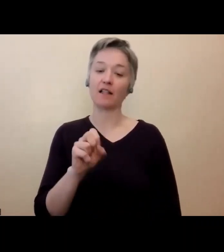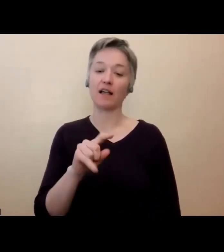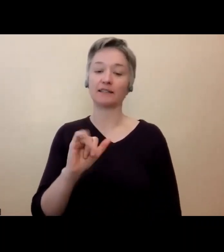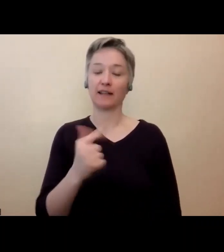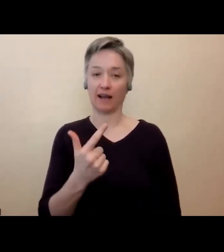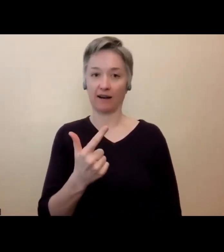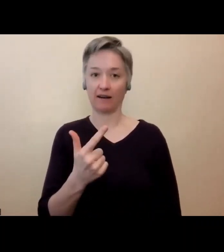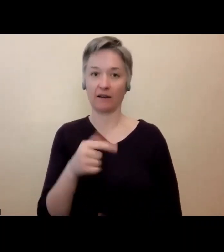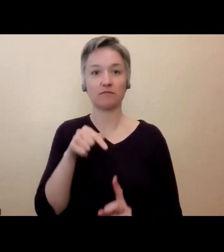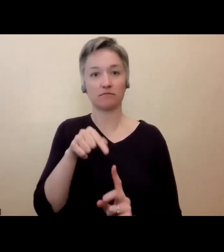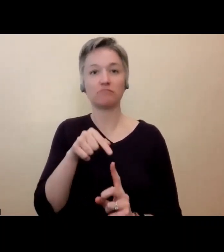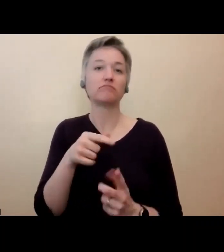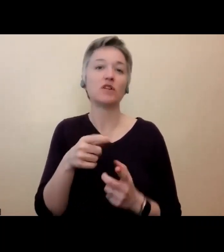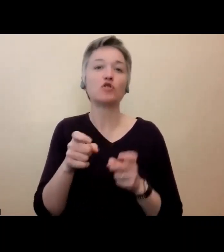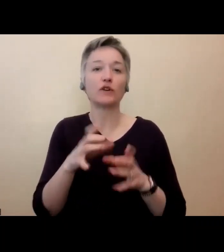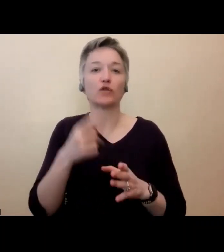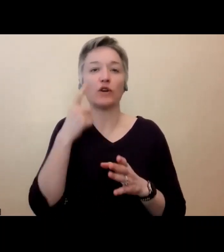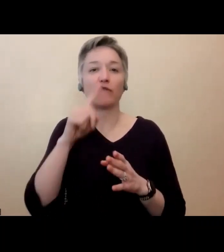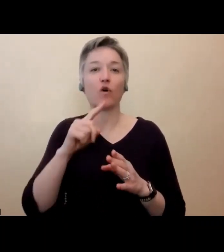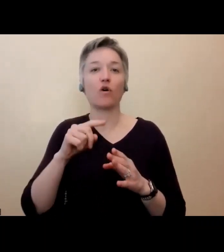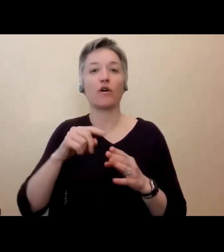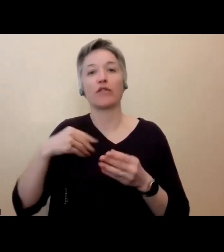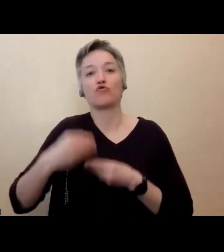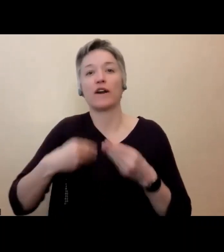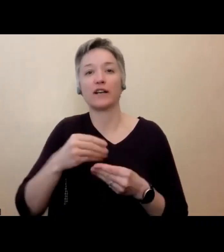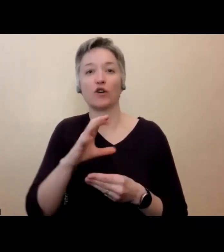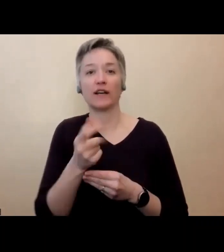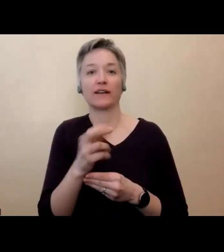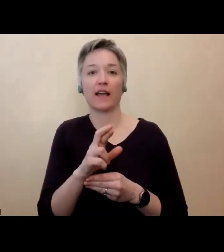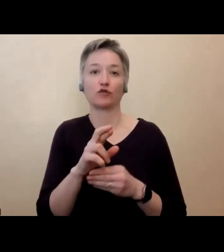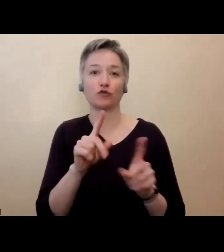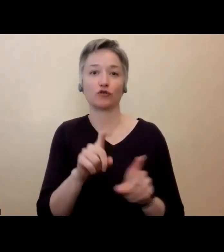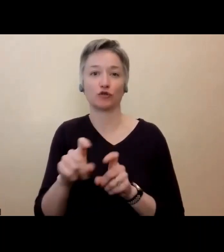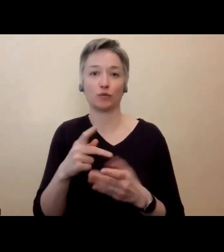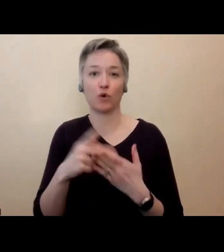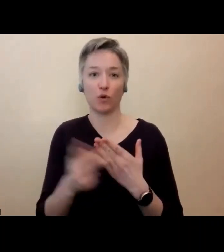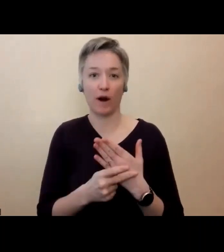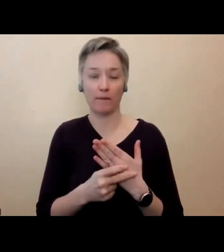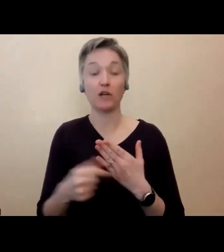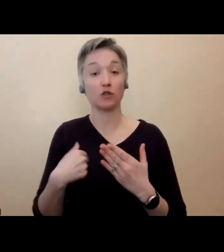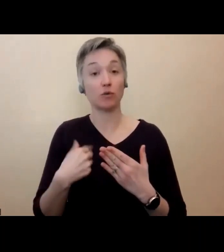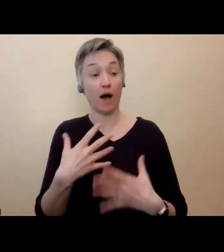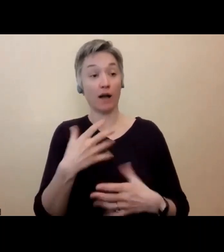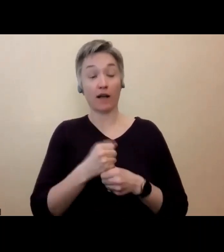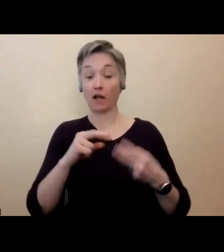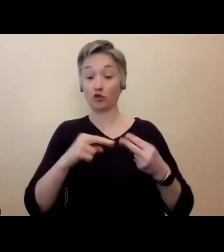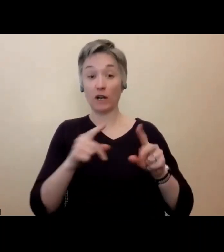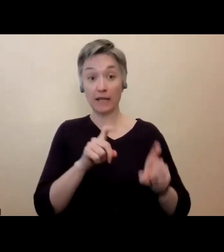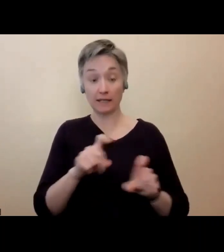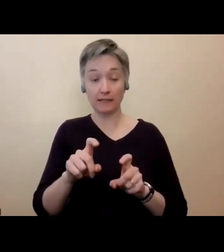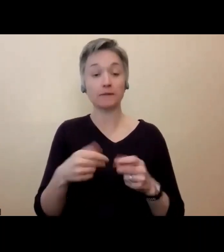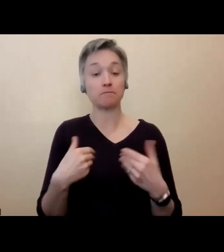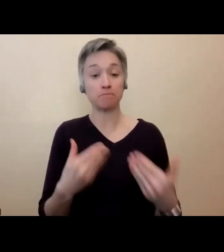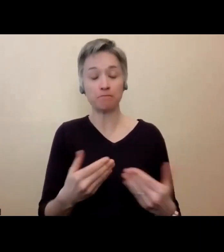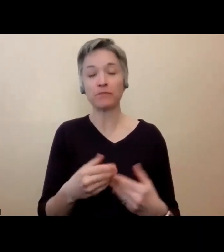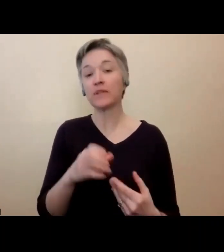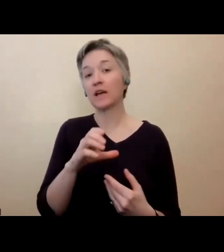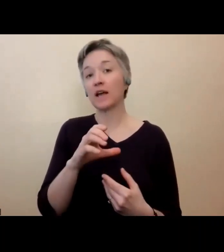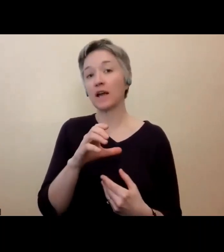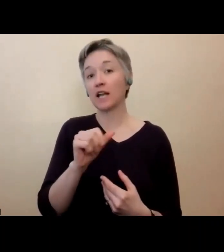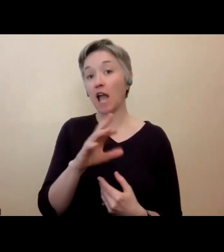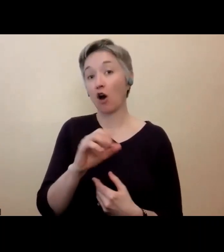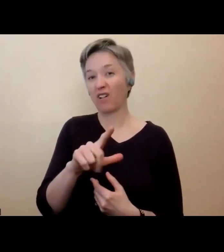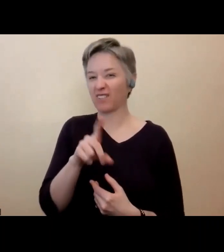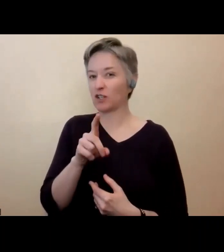Program, and followed up, got the genetic testing, and went through that. And Carol went through the results